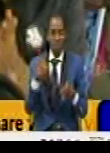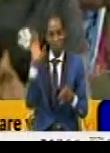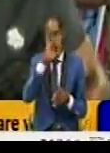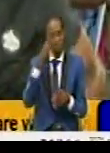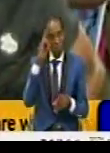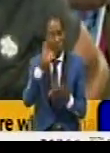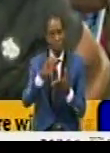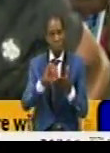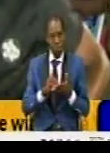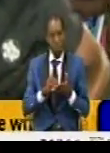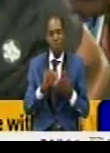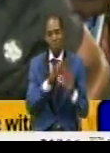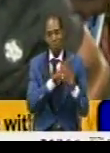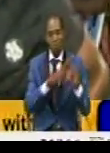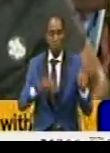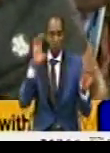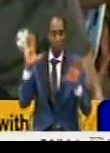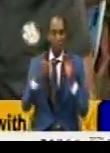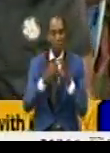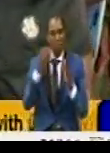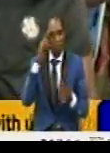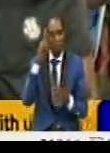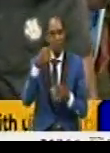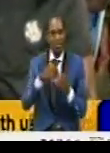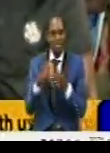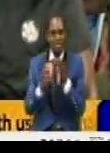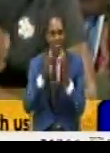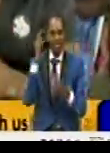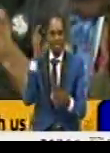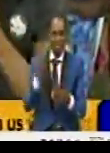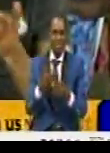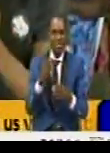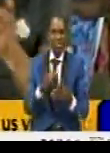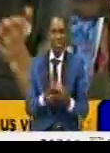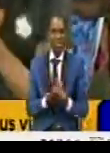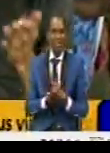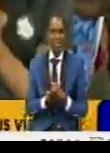state, God is going to do your own.